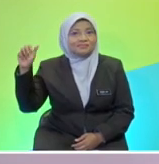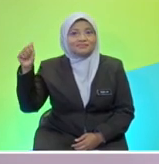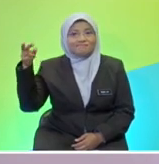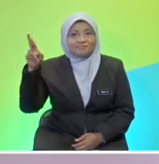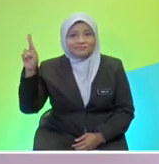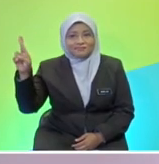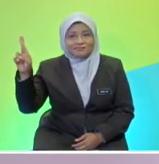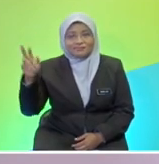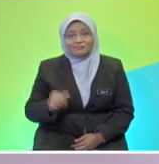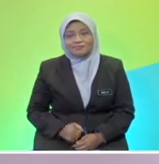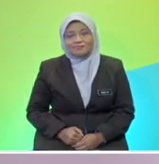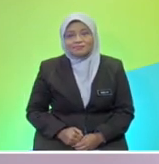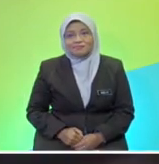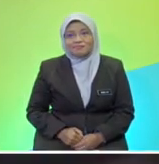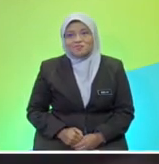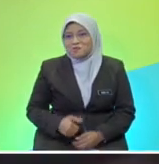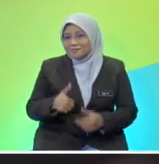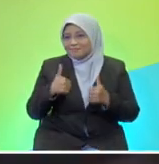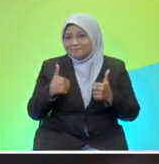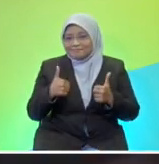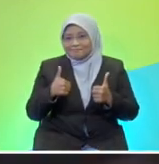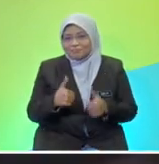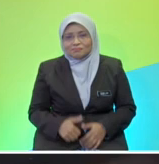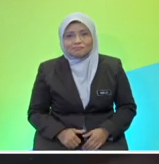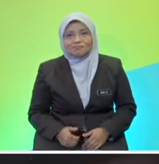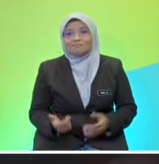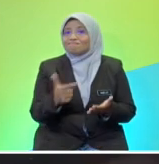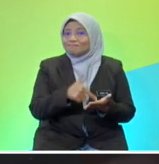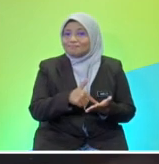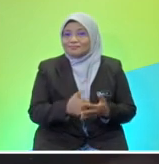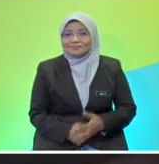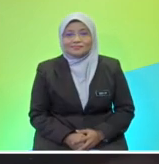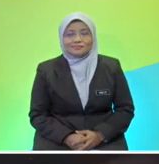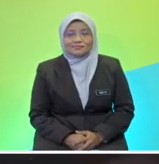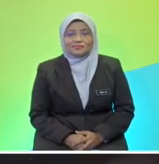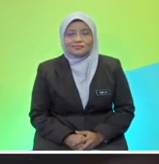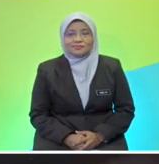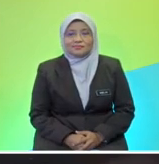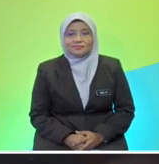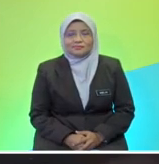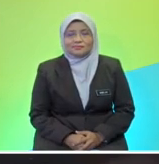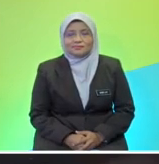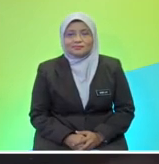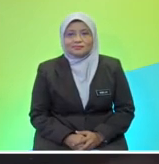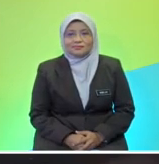B-E-A-R. Teddy bear. Very good. Okay, nice. What's our next toy? Let's have a look.